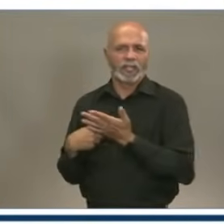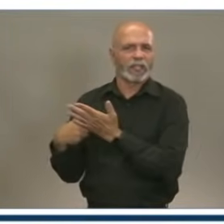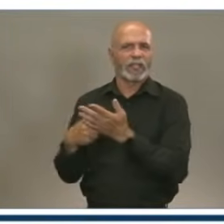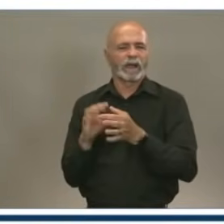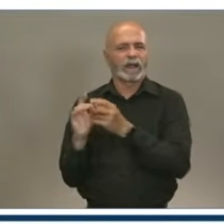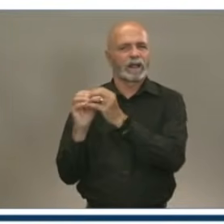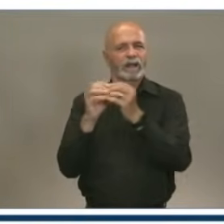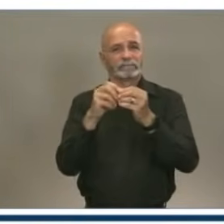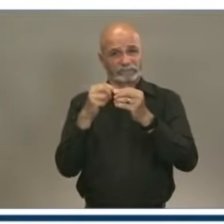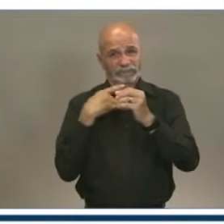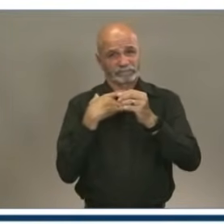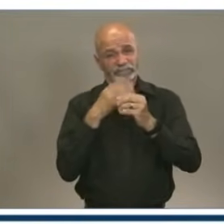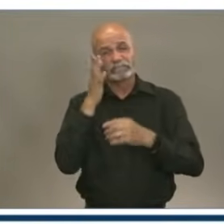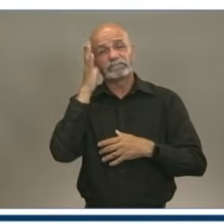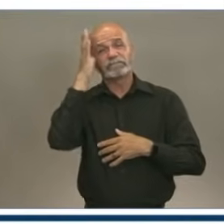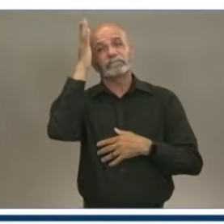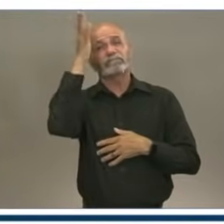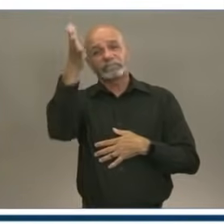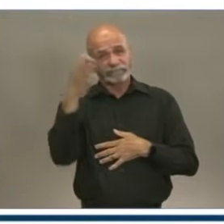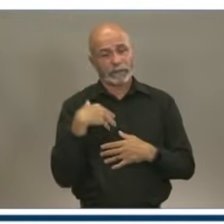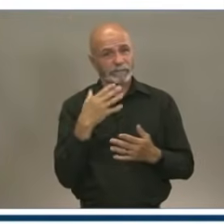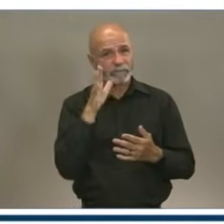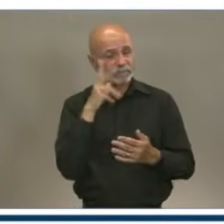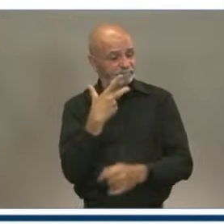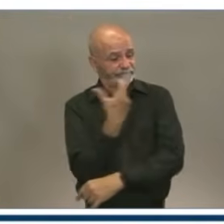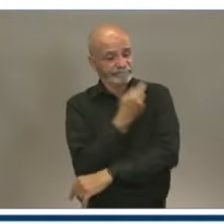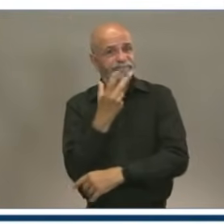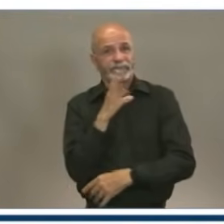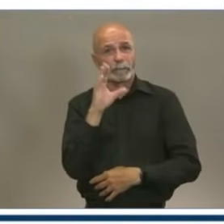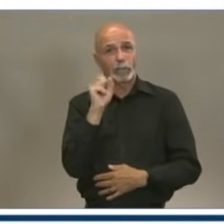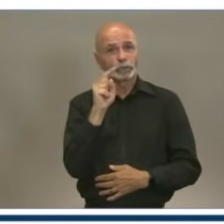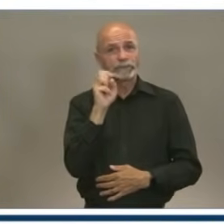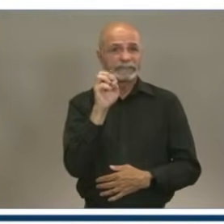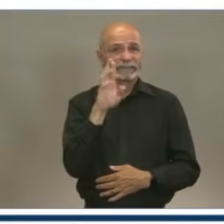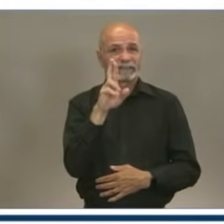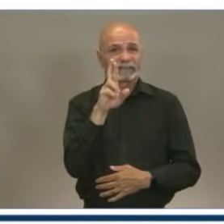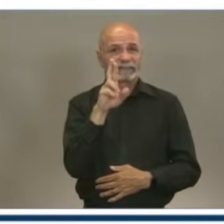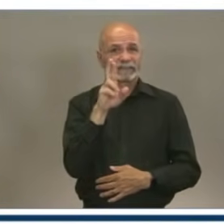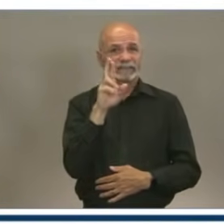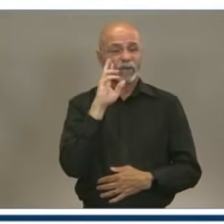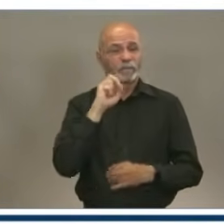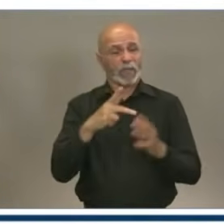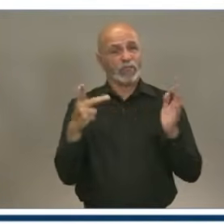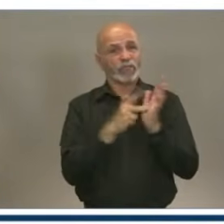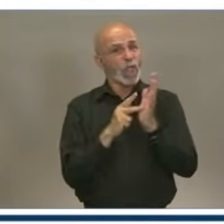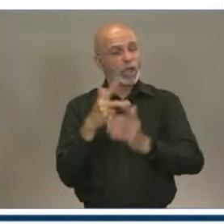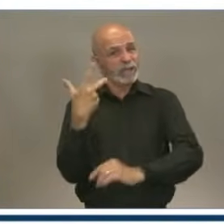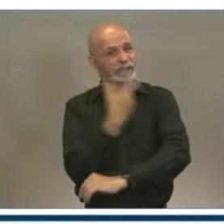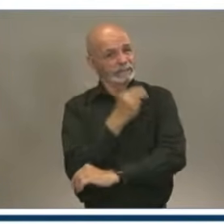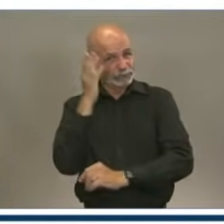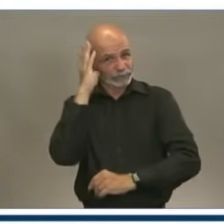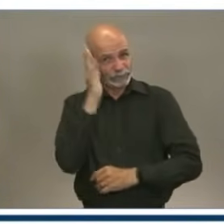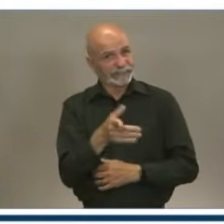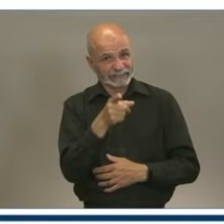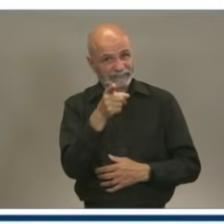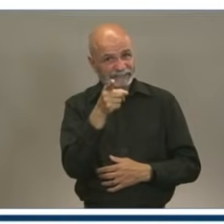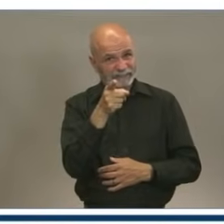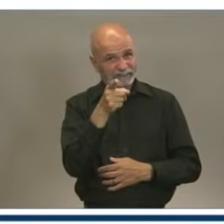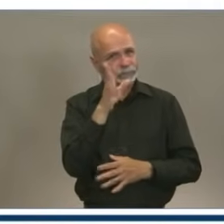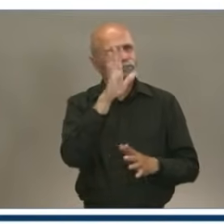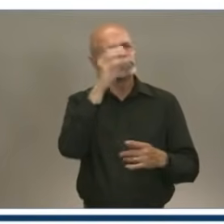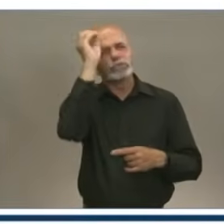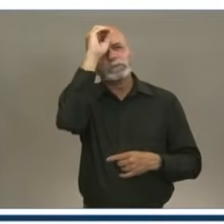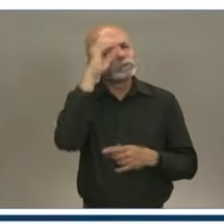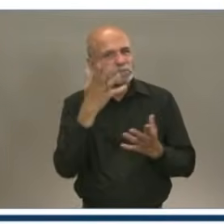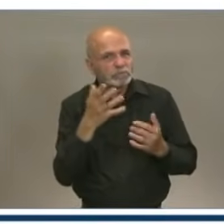a Pfizer, a third shot. And I'm wondering if you have an opinion on this, and if